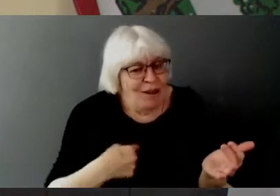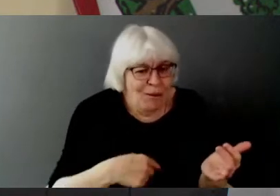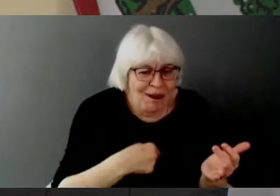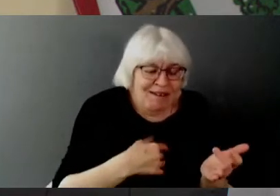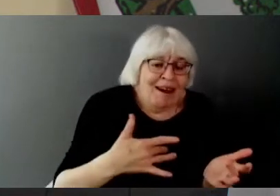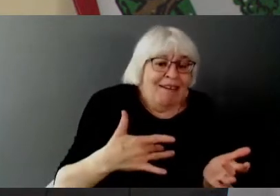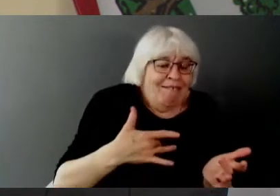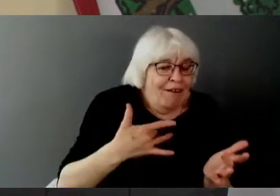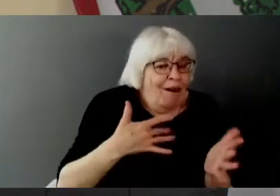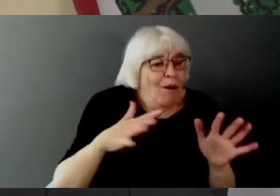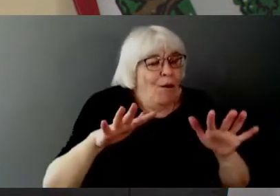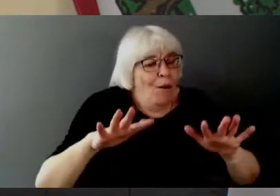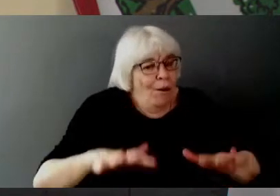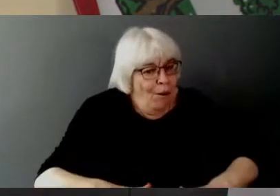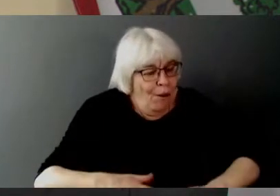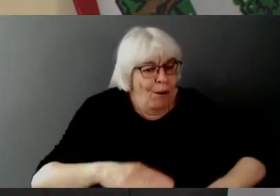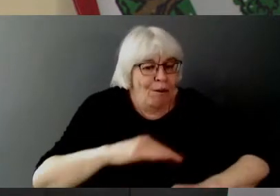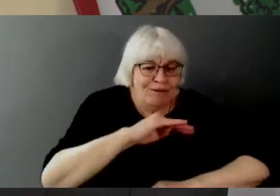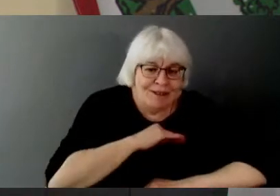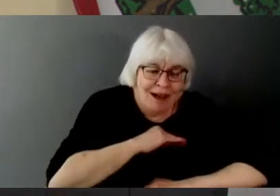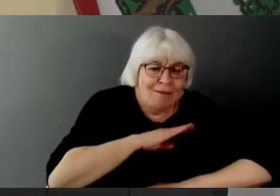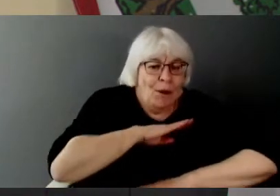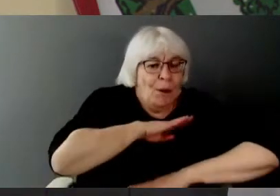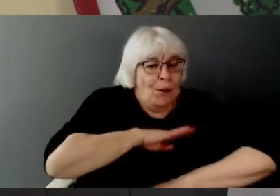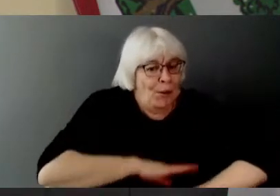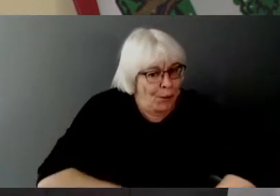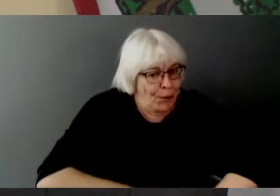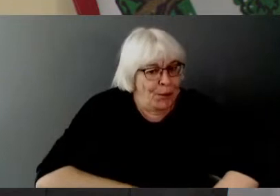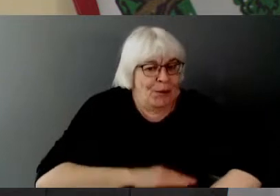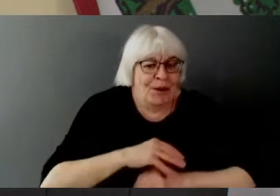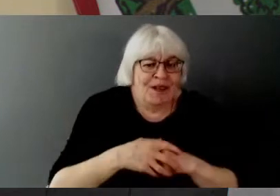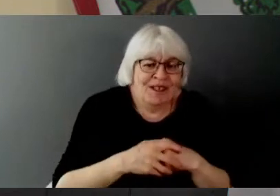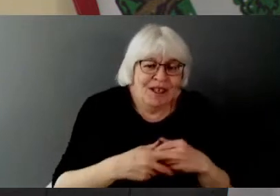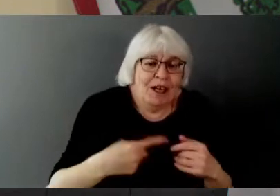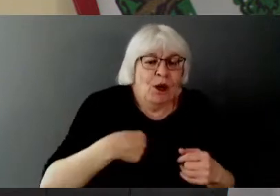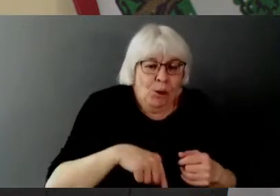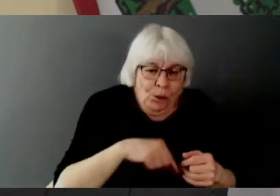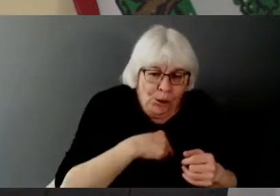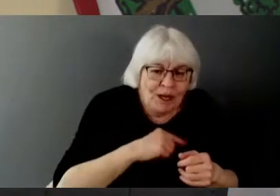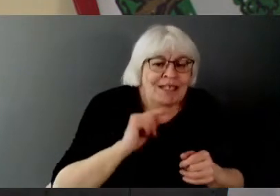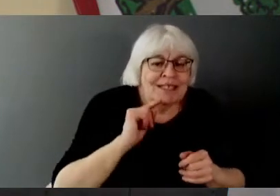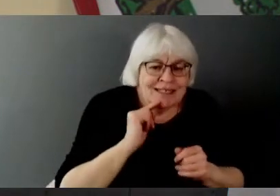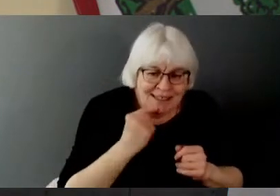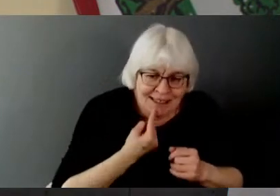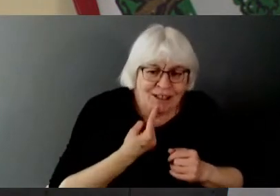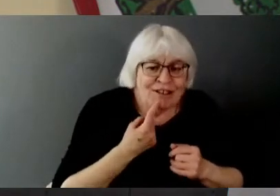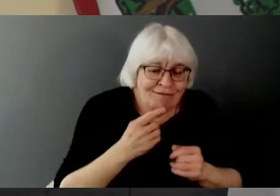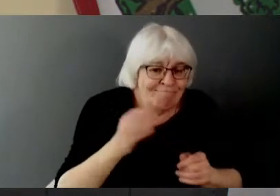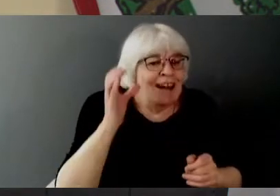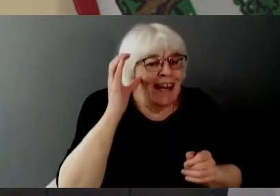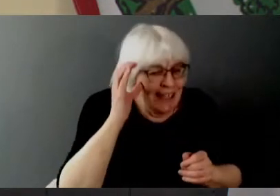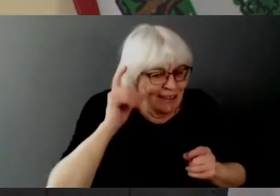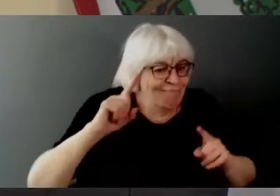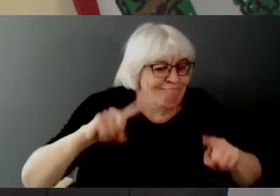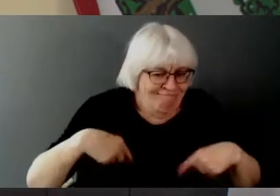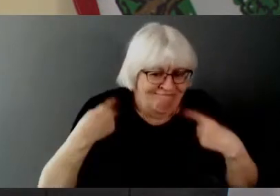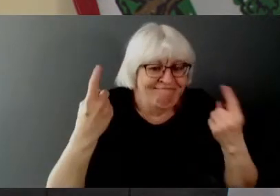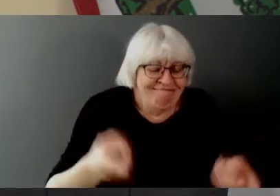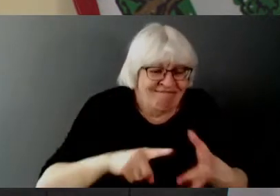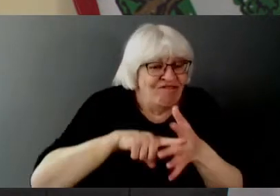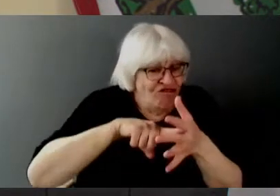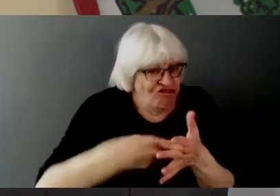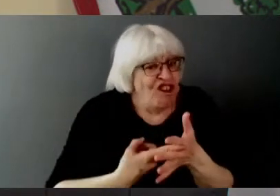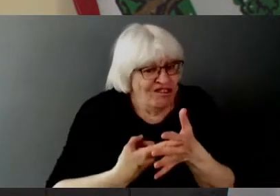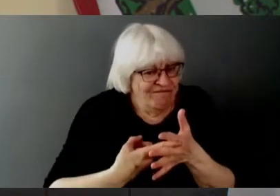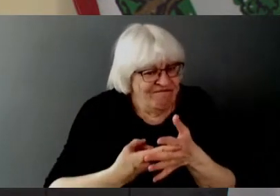is that Islanders have taken this seriously from the very, very beginning. And when we ask Islanders to dig